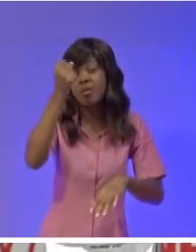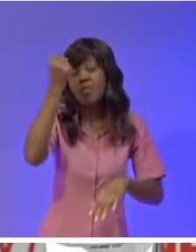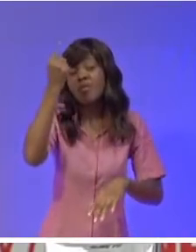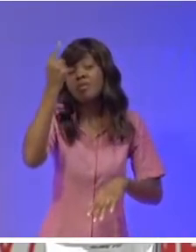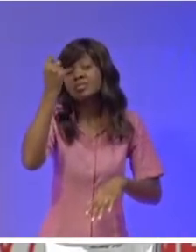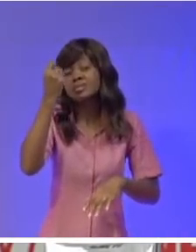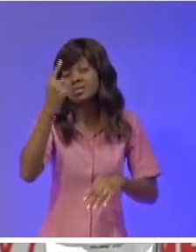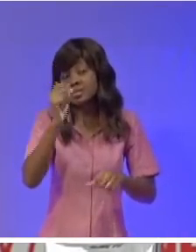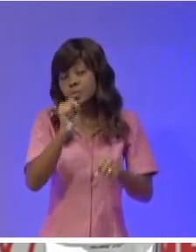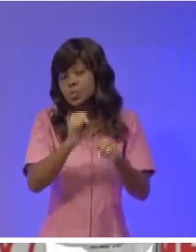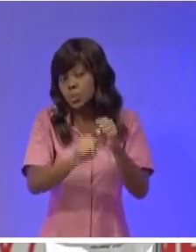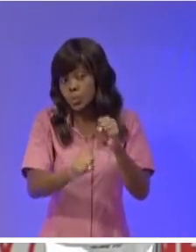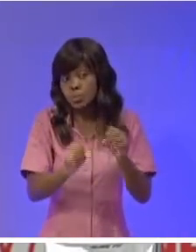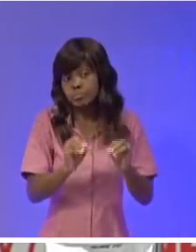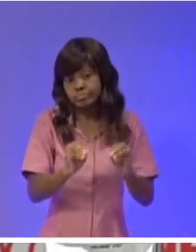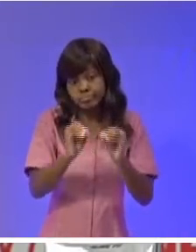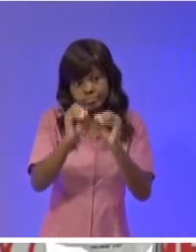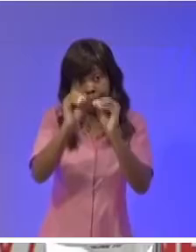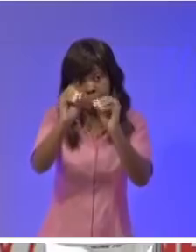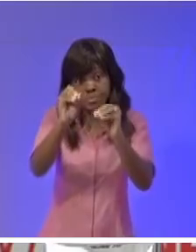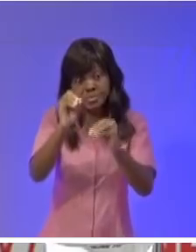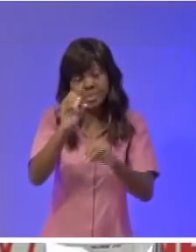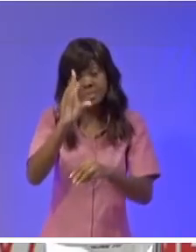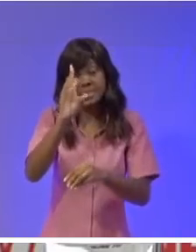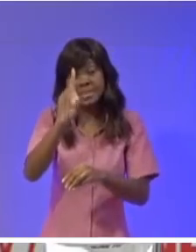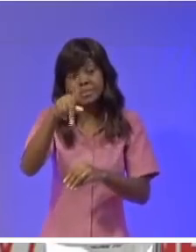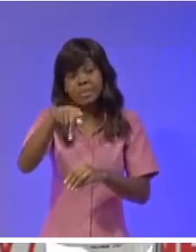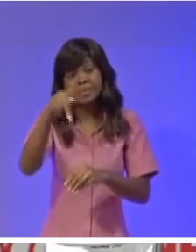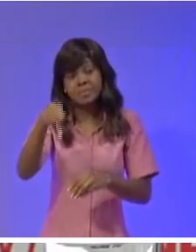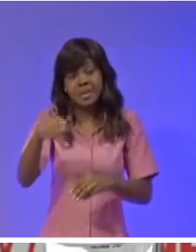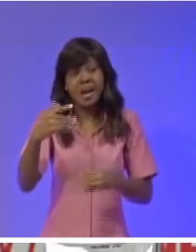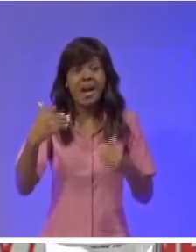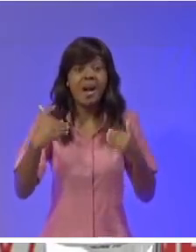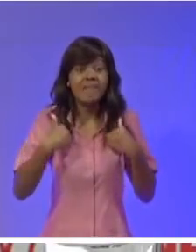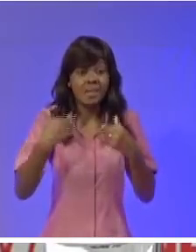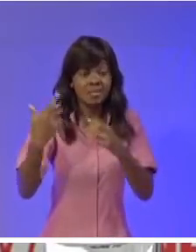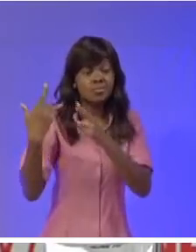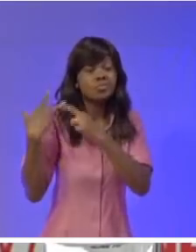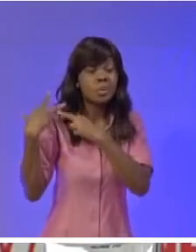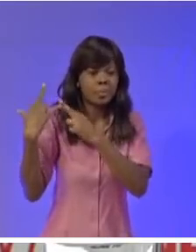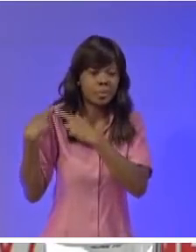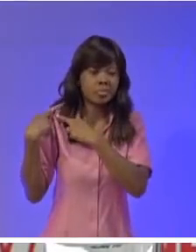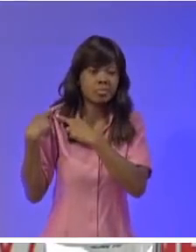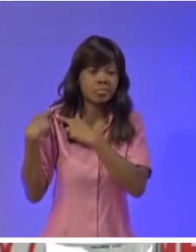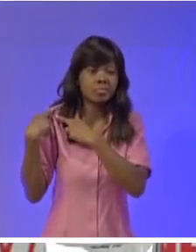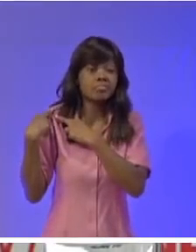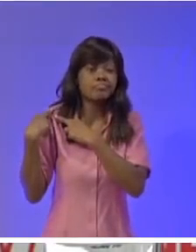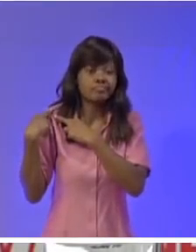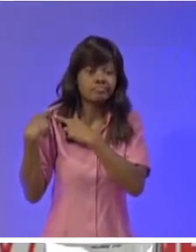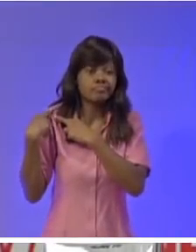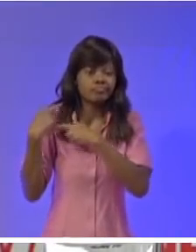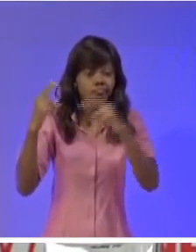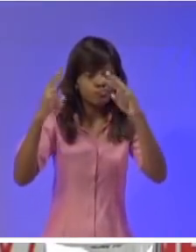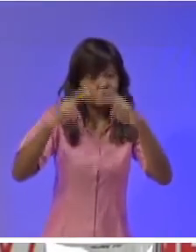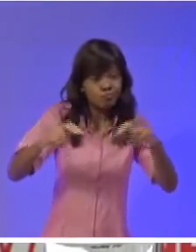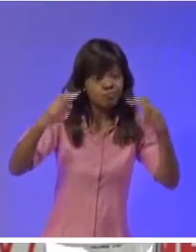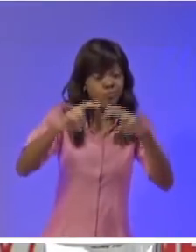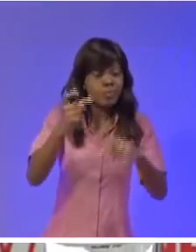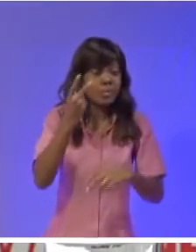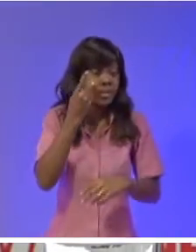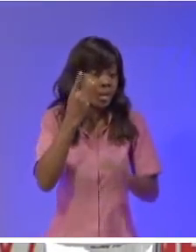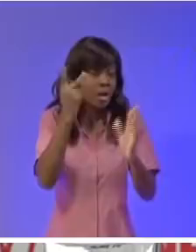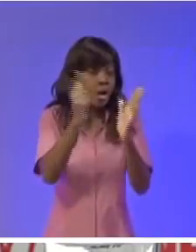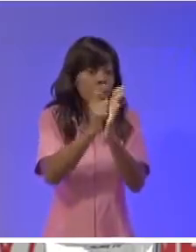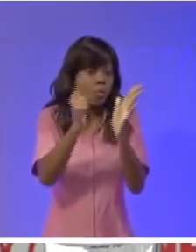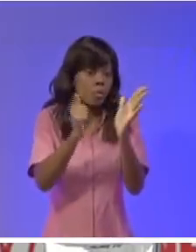have been advised by the lawyers not to say too much, because it is before the DPP and the Trinidad and